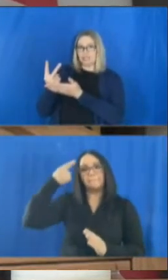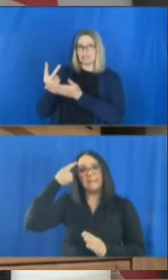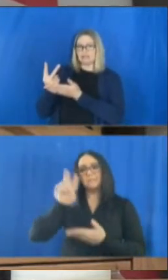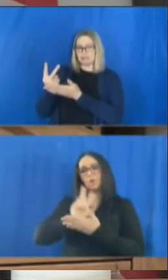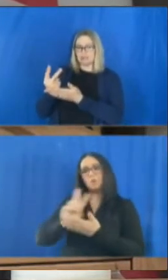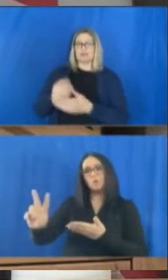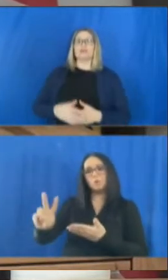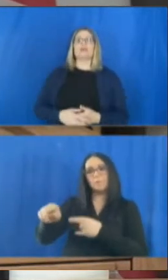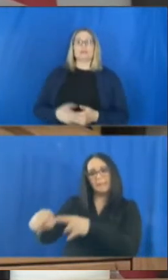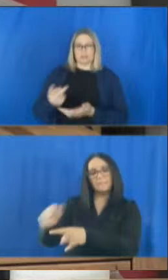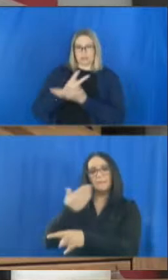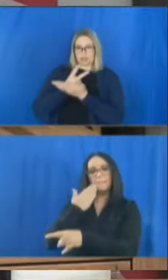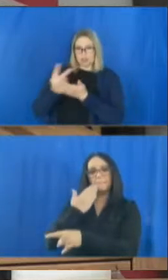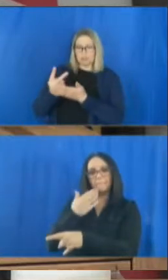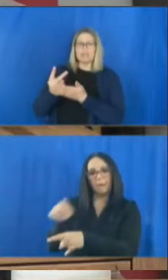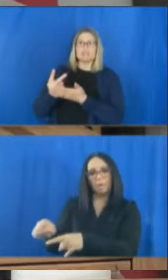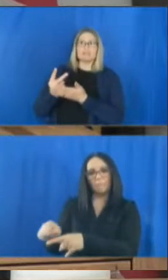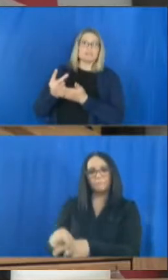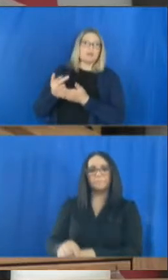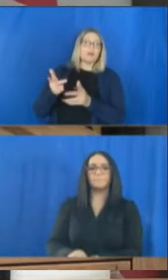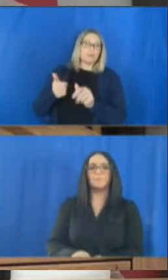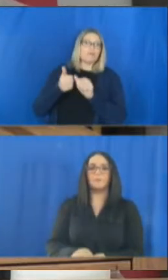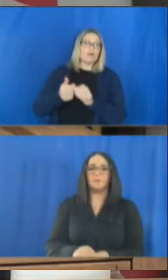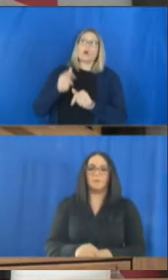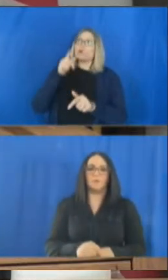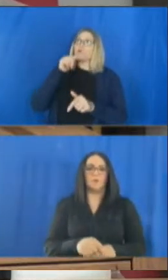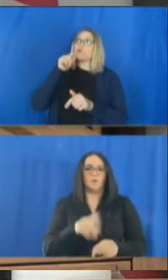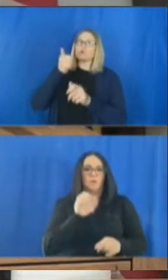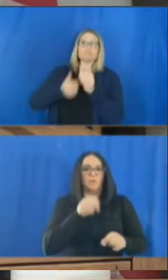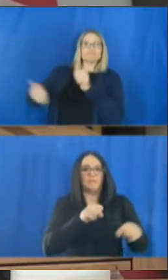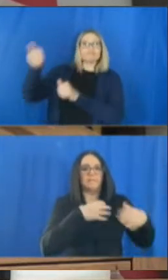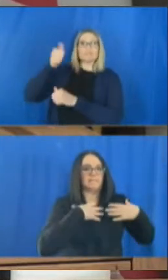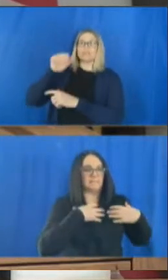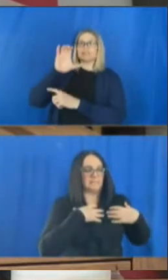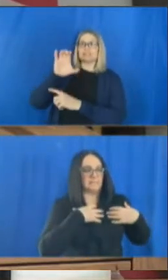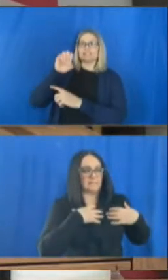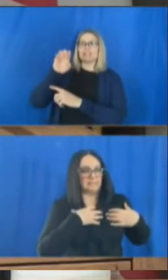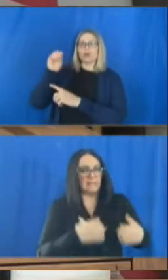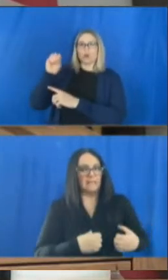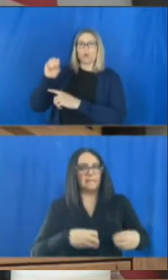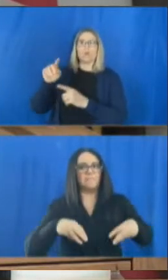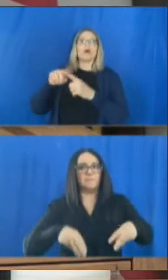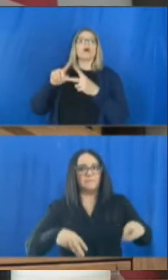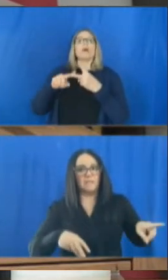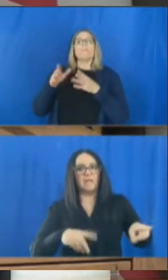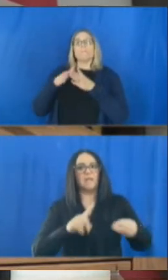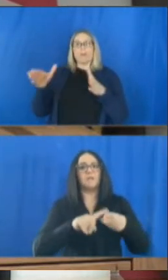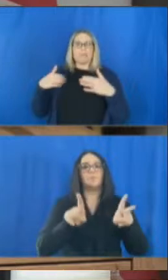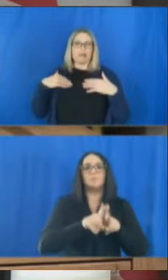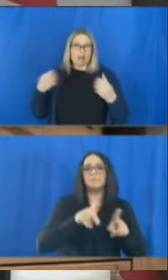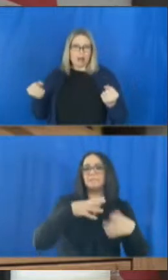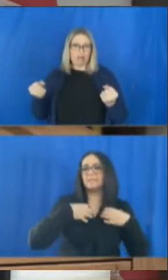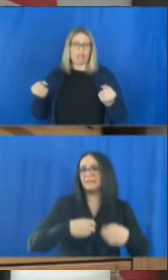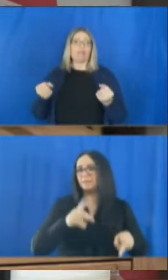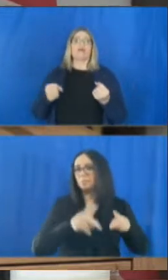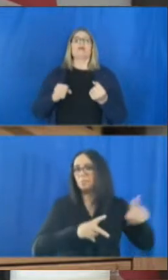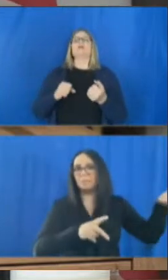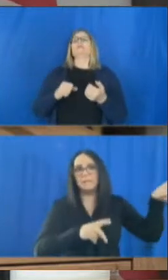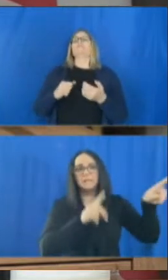see hospitalizations start to decline. We also did that because we had such a high number of people that were out,